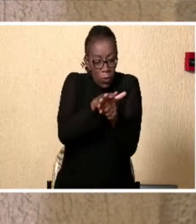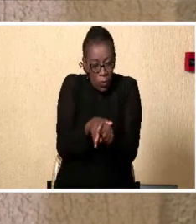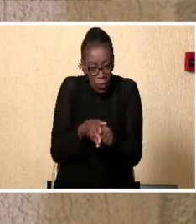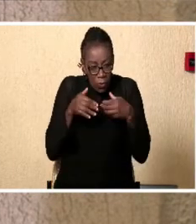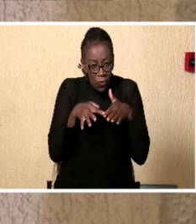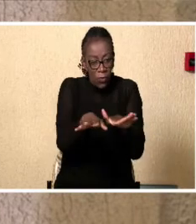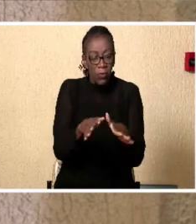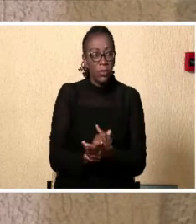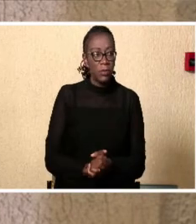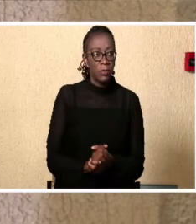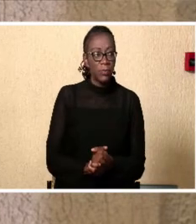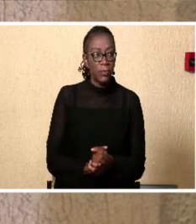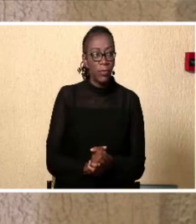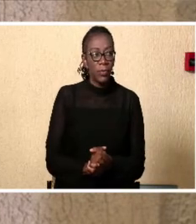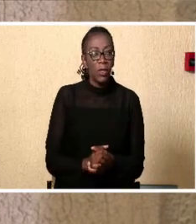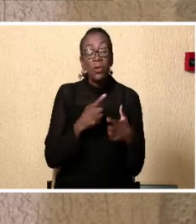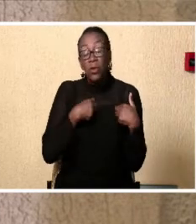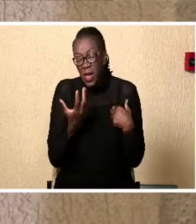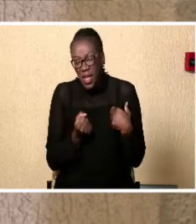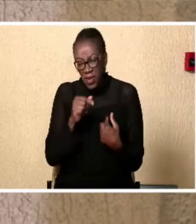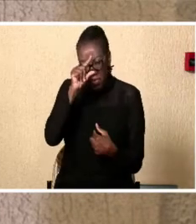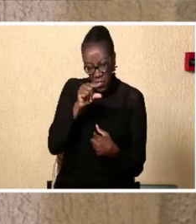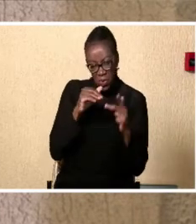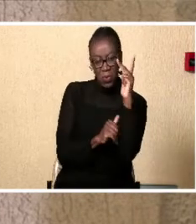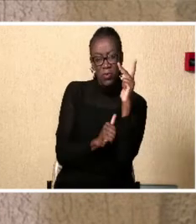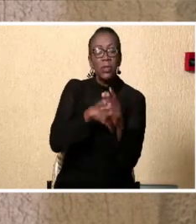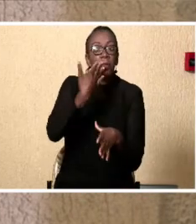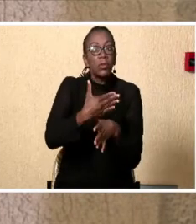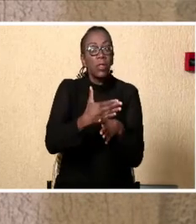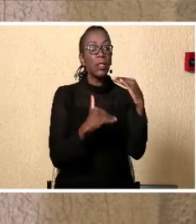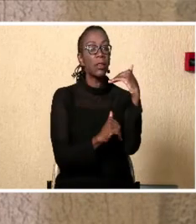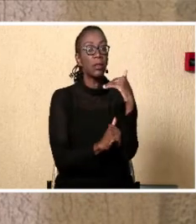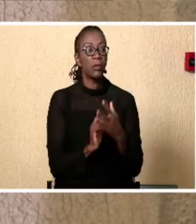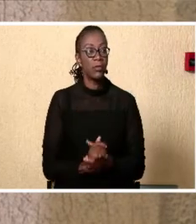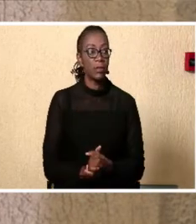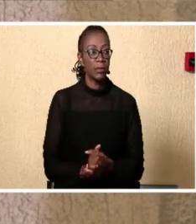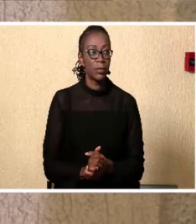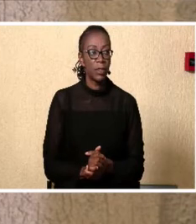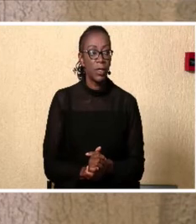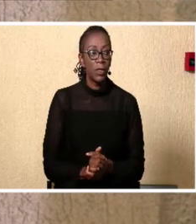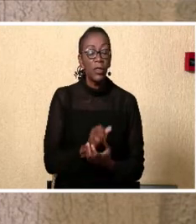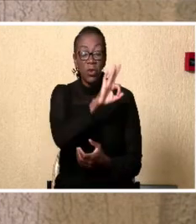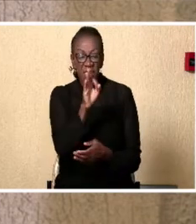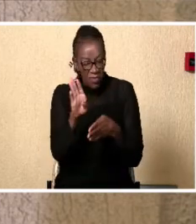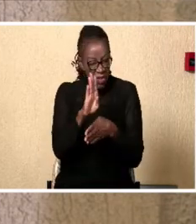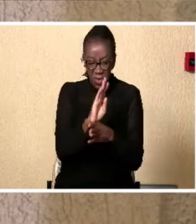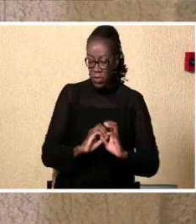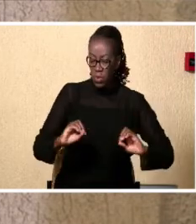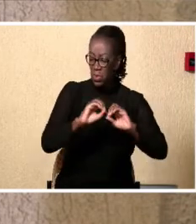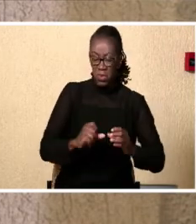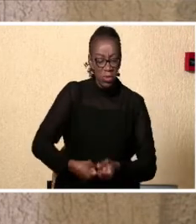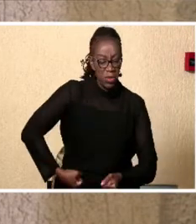a fewer number of people that are working, or if we feel that they are not supporting the COVID initiative, we would then just reject